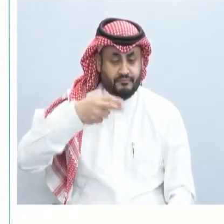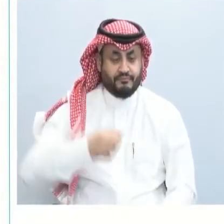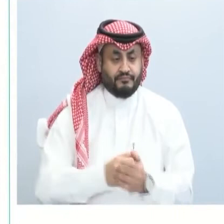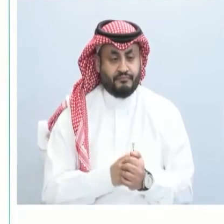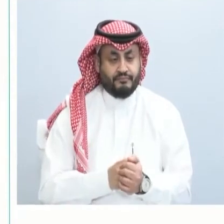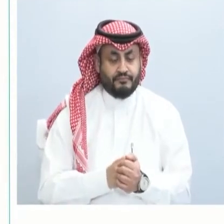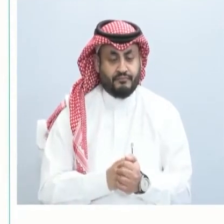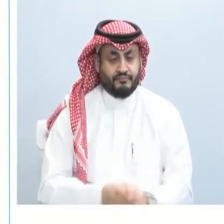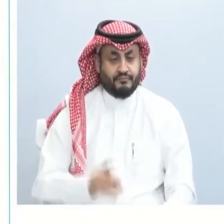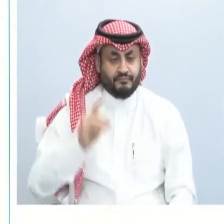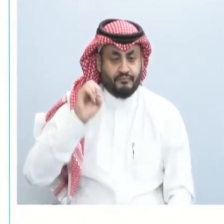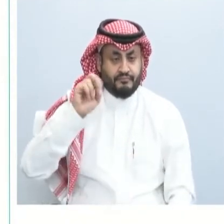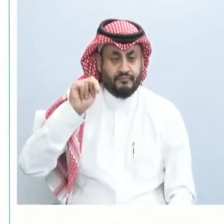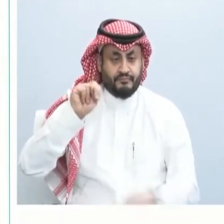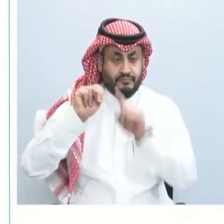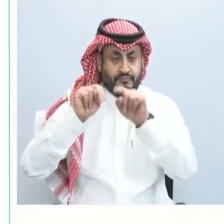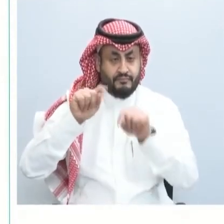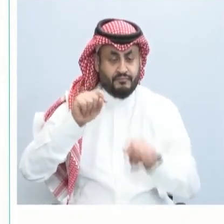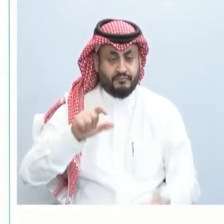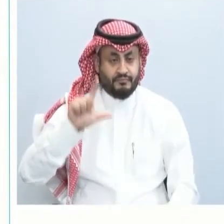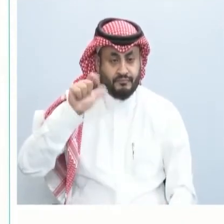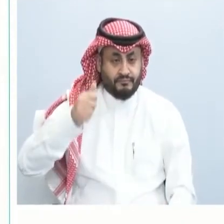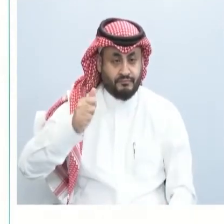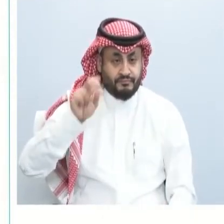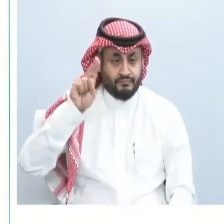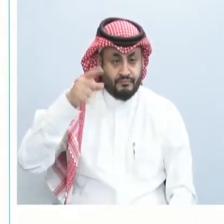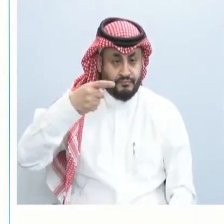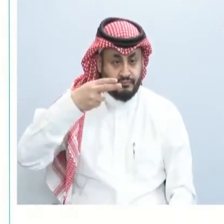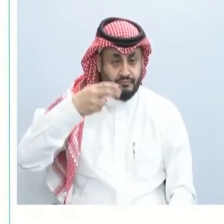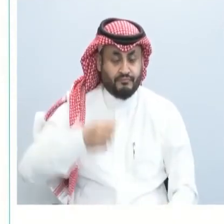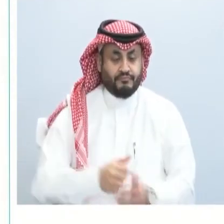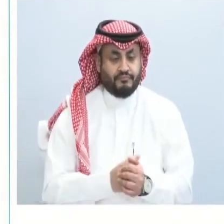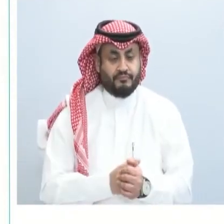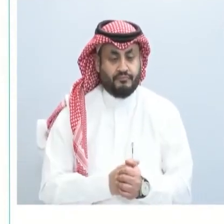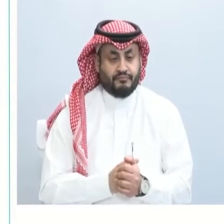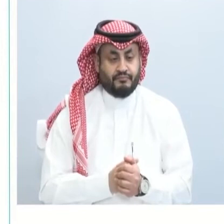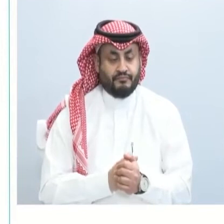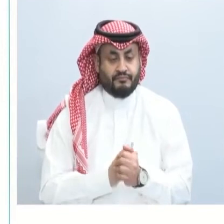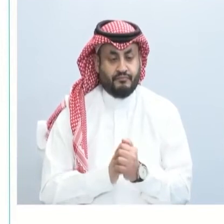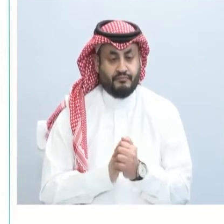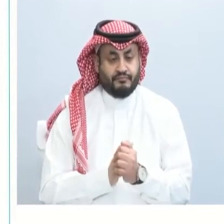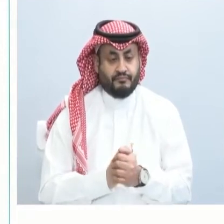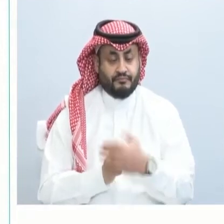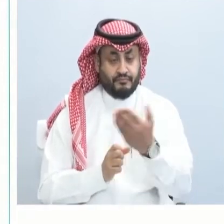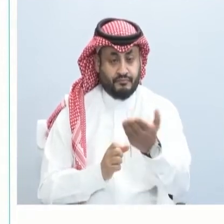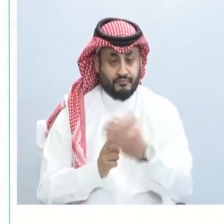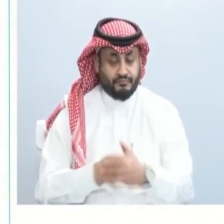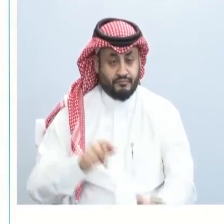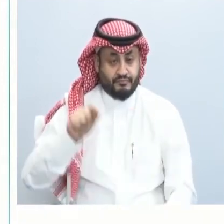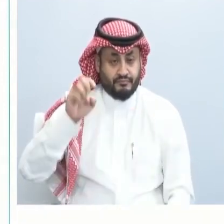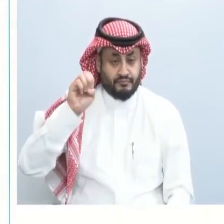Don't laugh. Laugh. I know it's